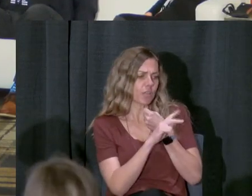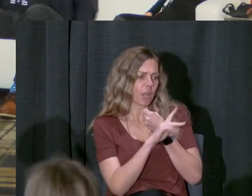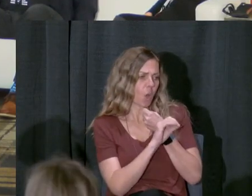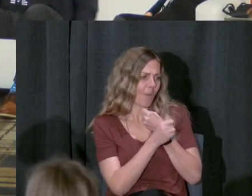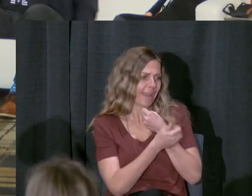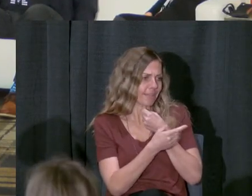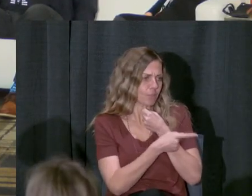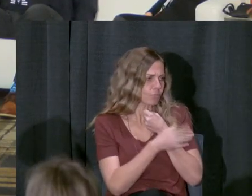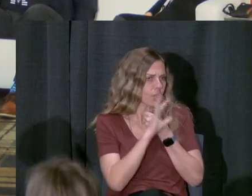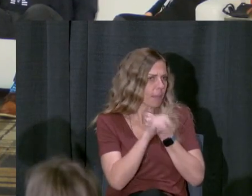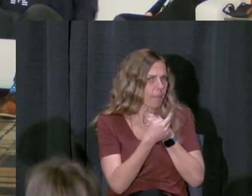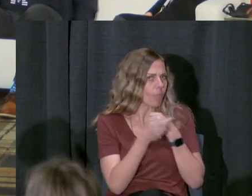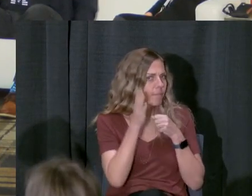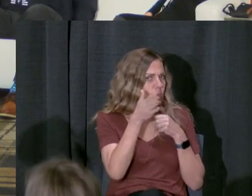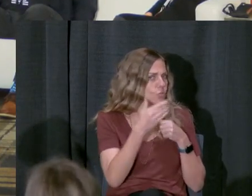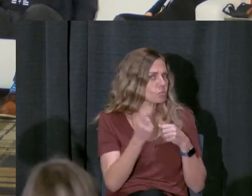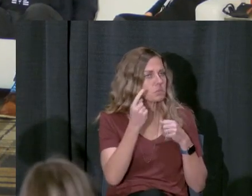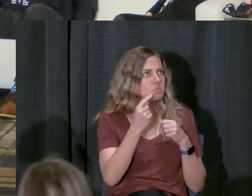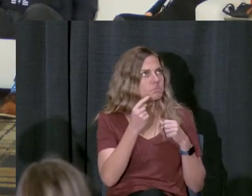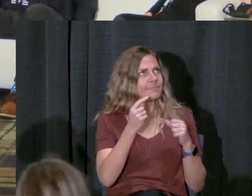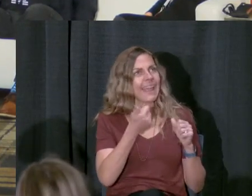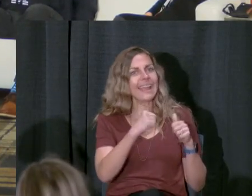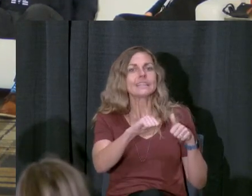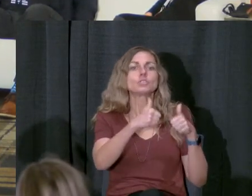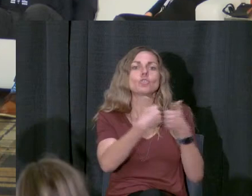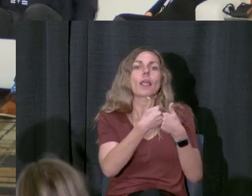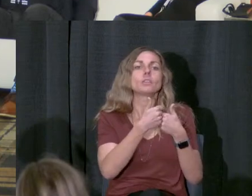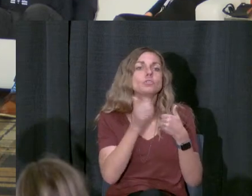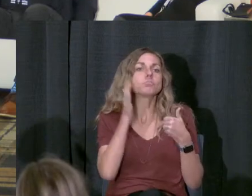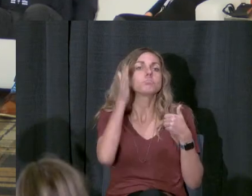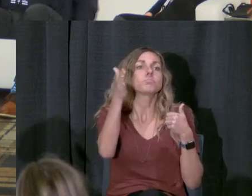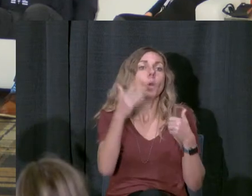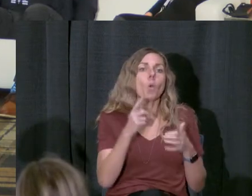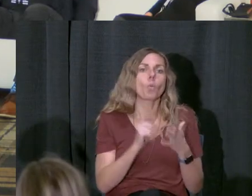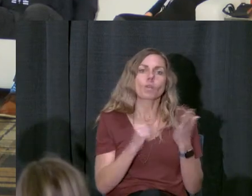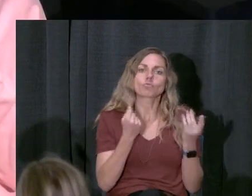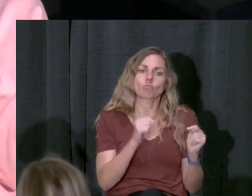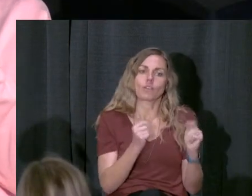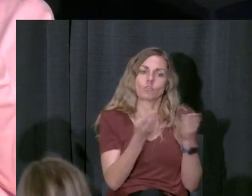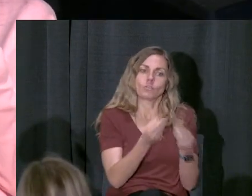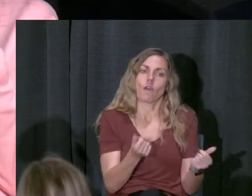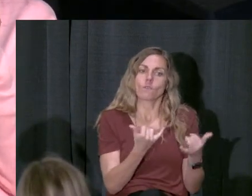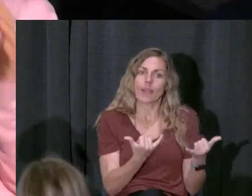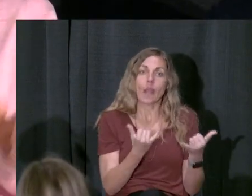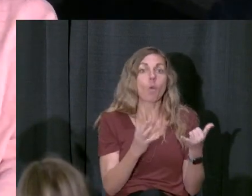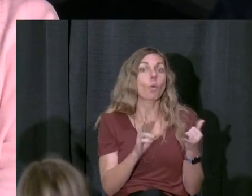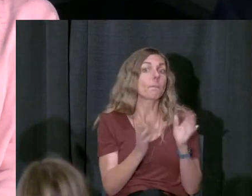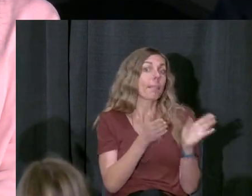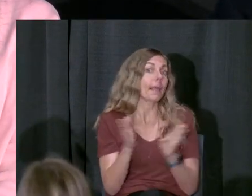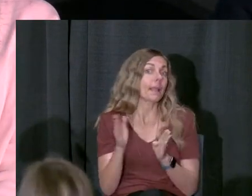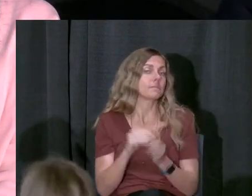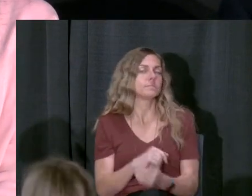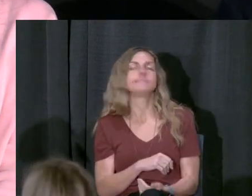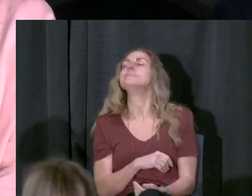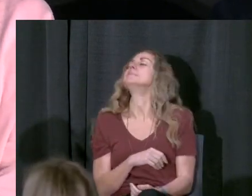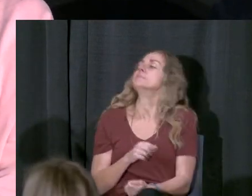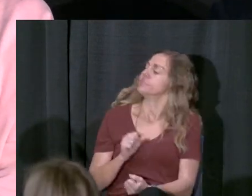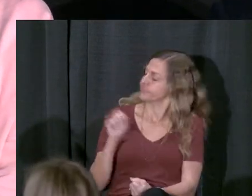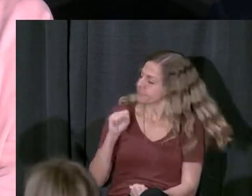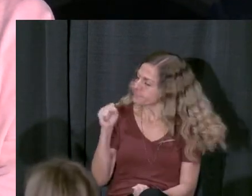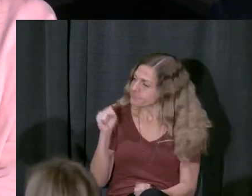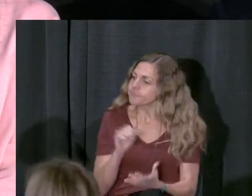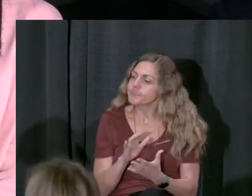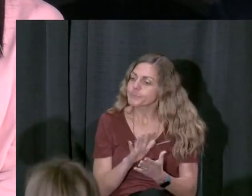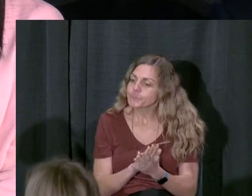future that you see challenges down the road that you're finding solutions for now or planning to find? Yes. So